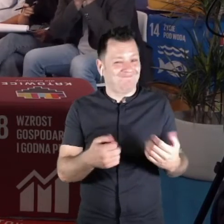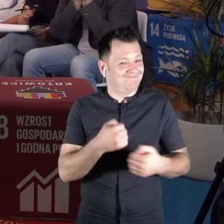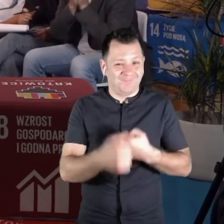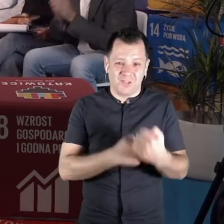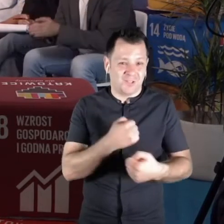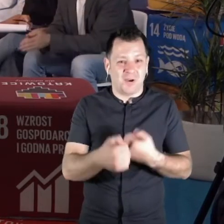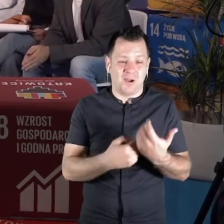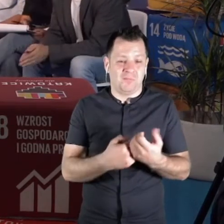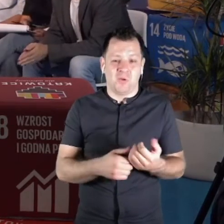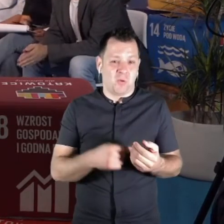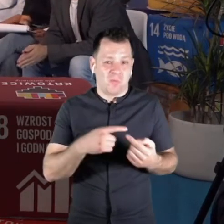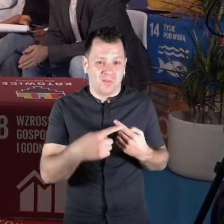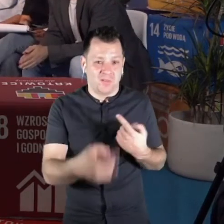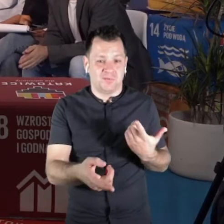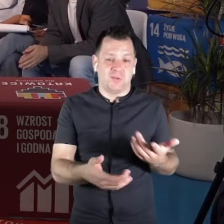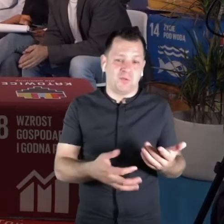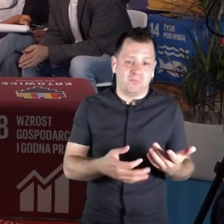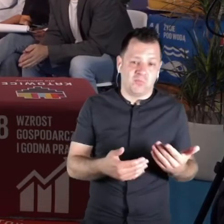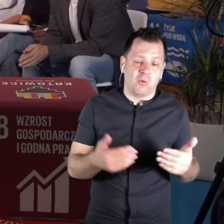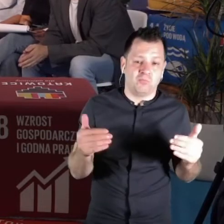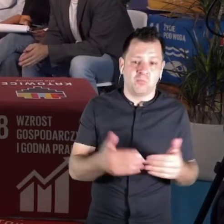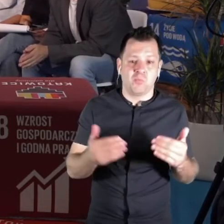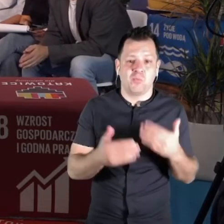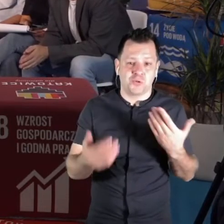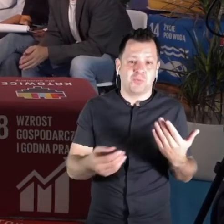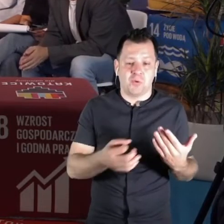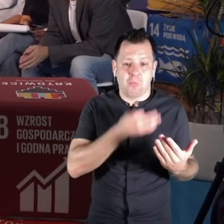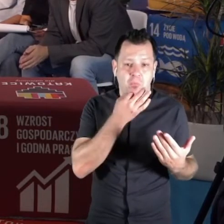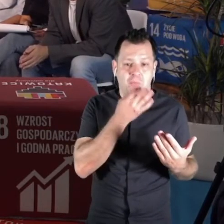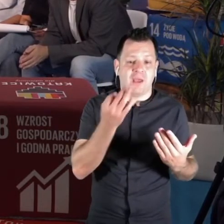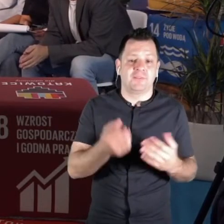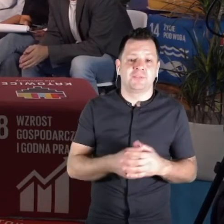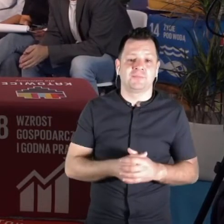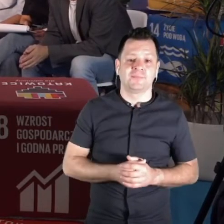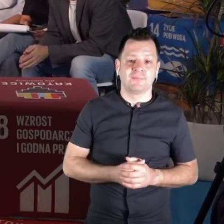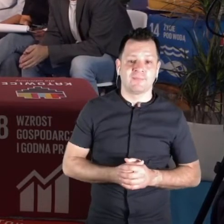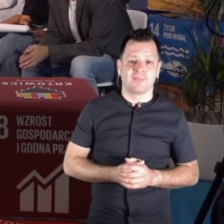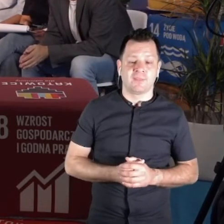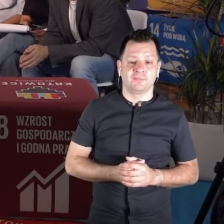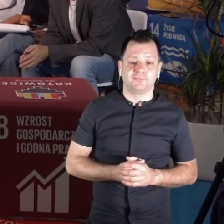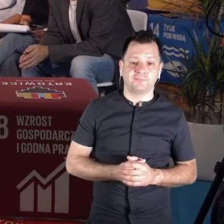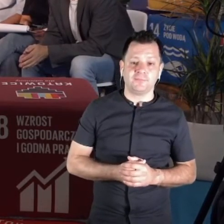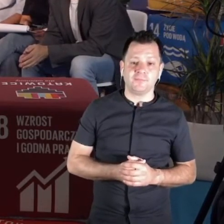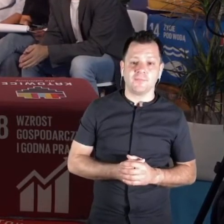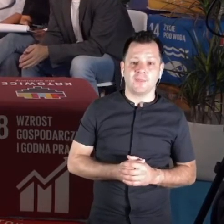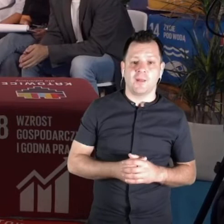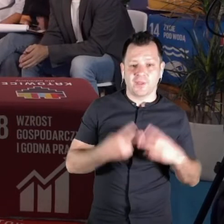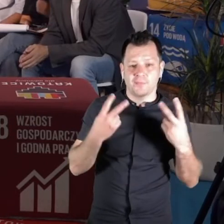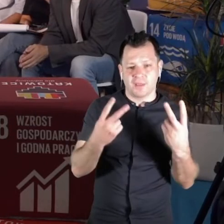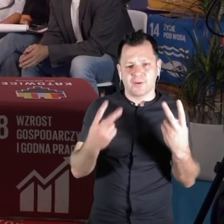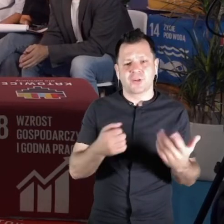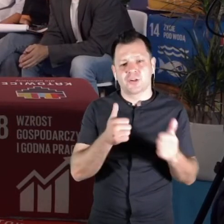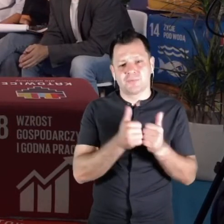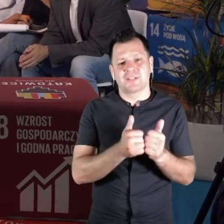exactly breaking these barriers, breaking these mental fears of the administration. And we